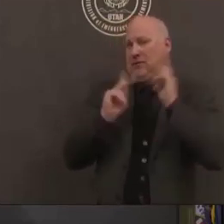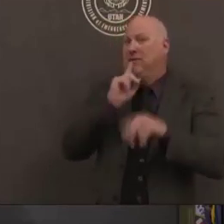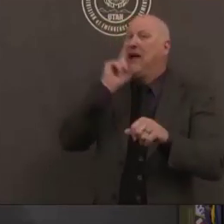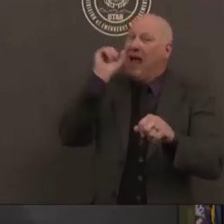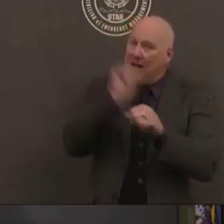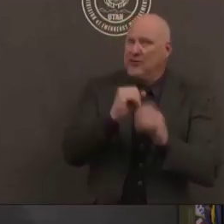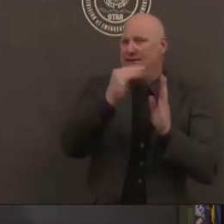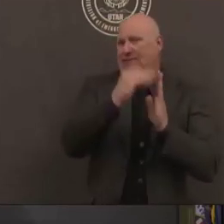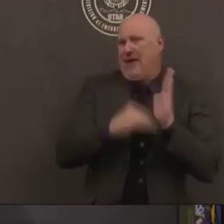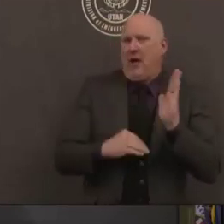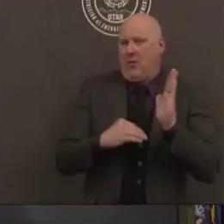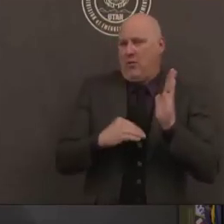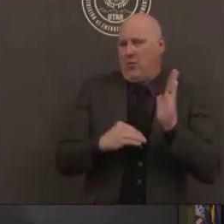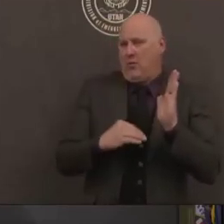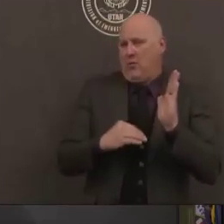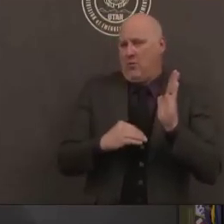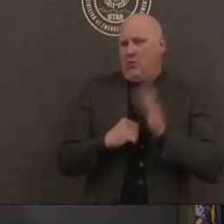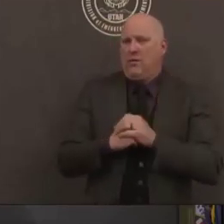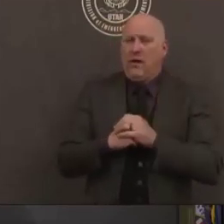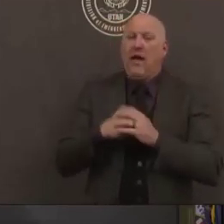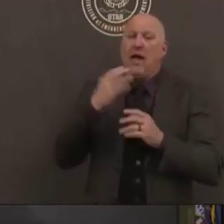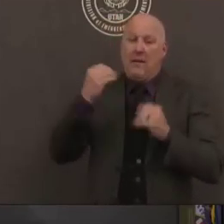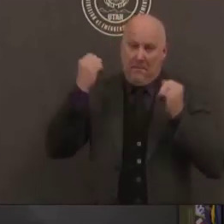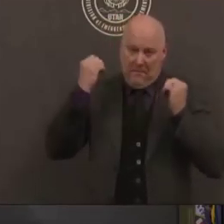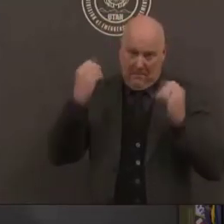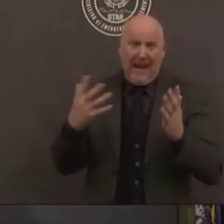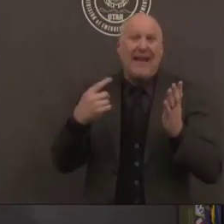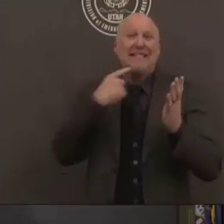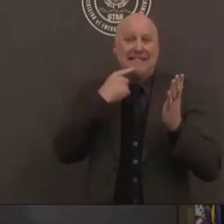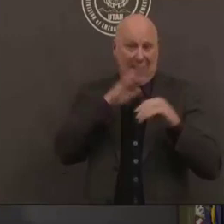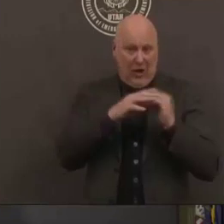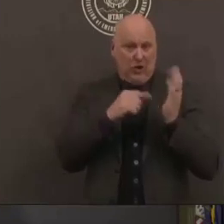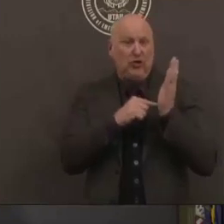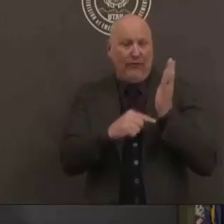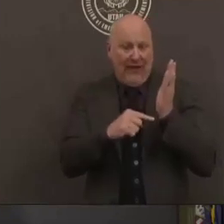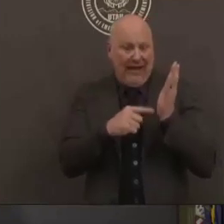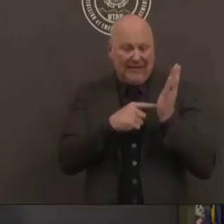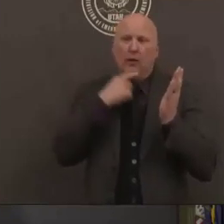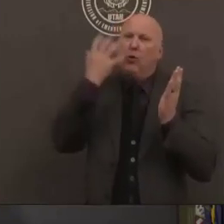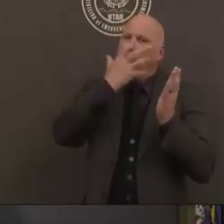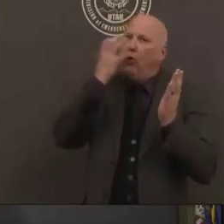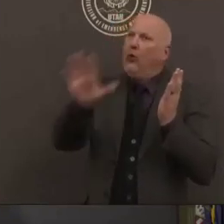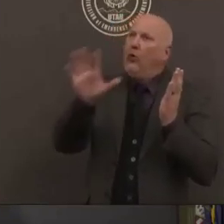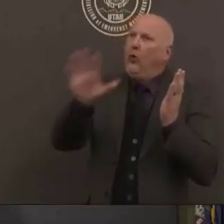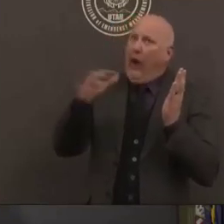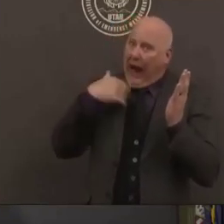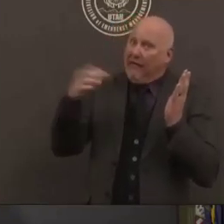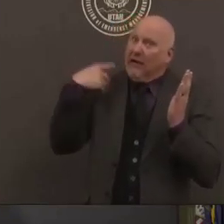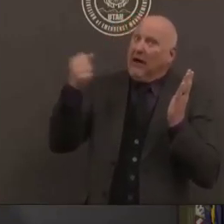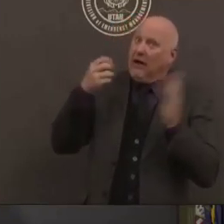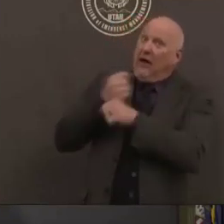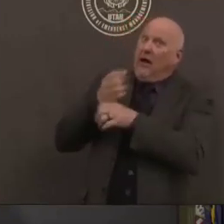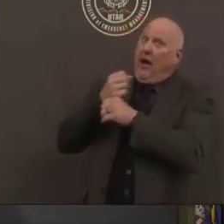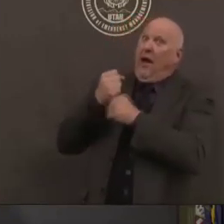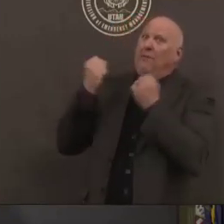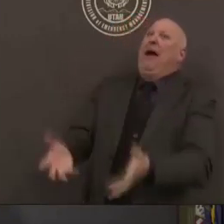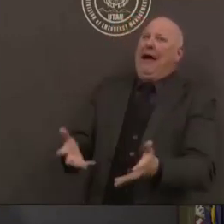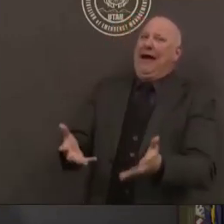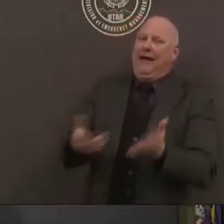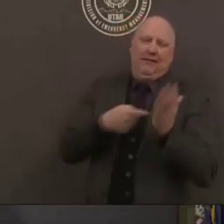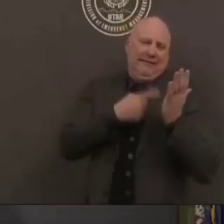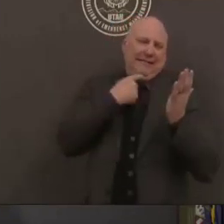how many they received. And so we're very conscious of that, and we wanted to make sure that we are providing the best alert possible moving